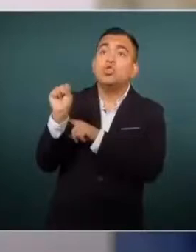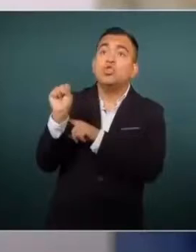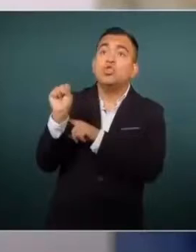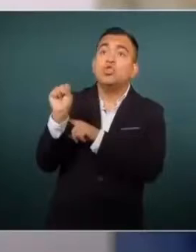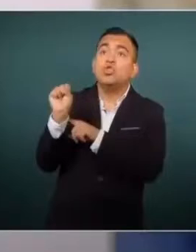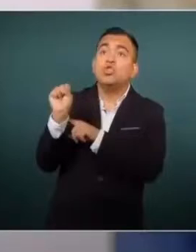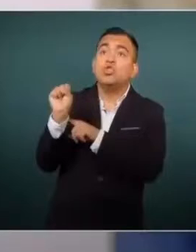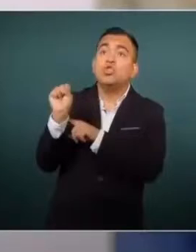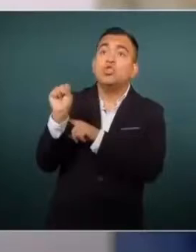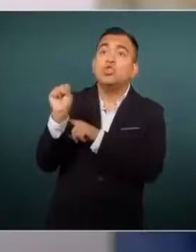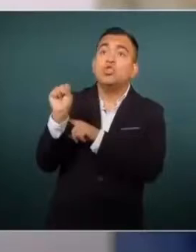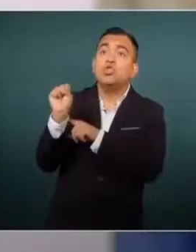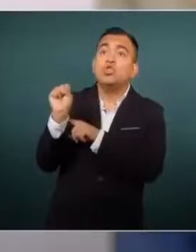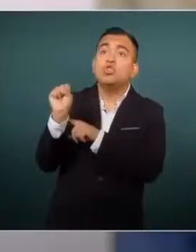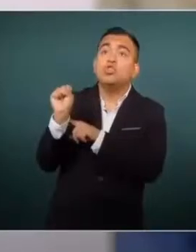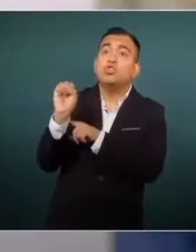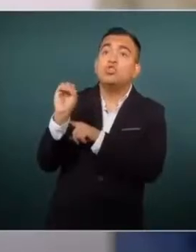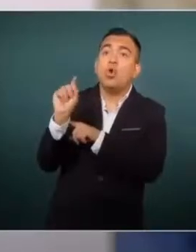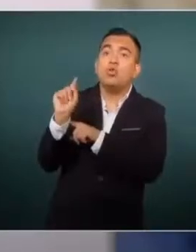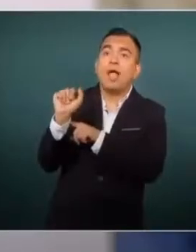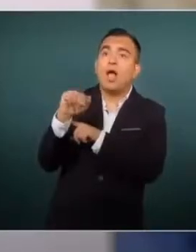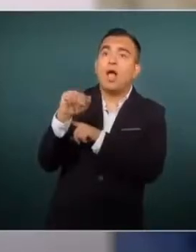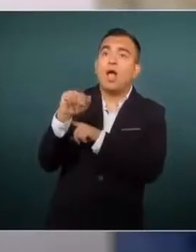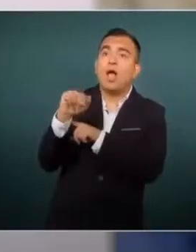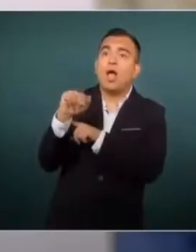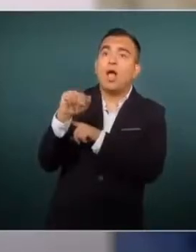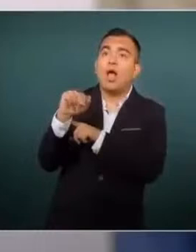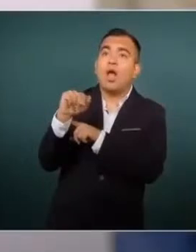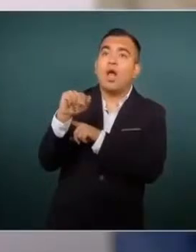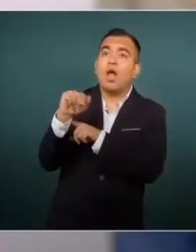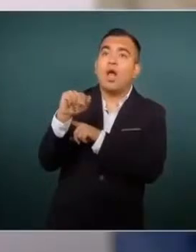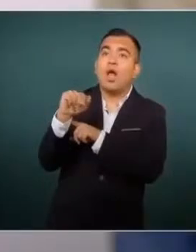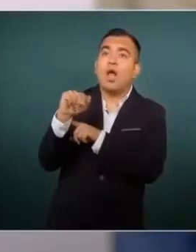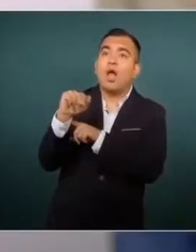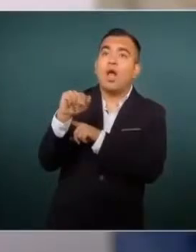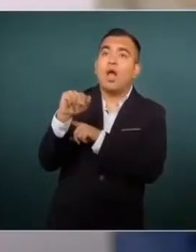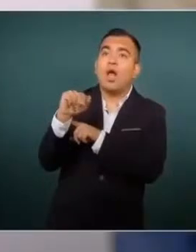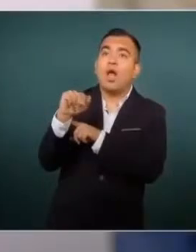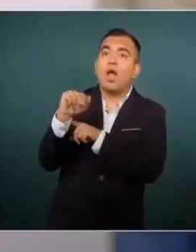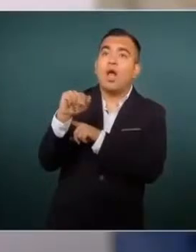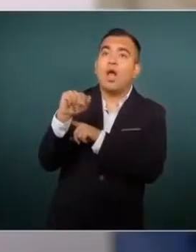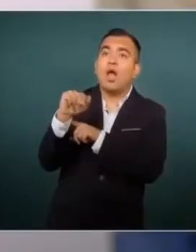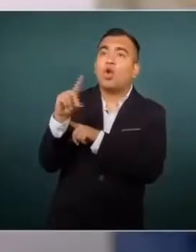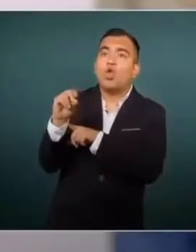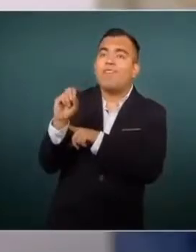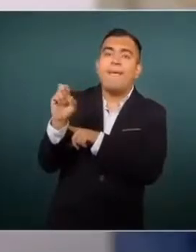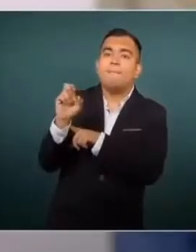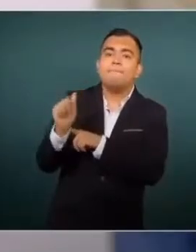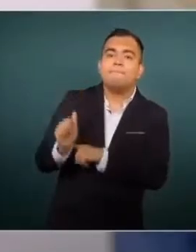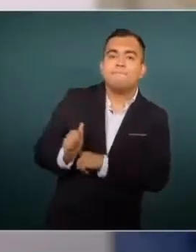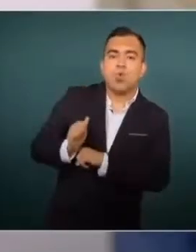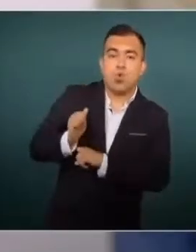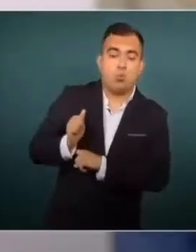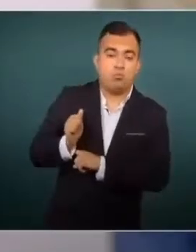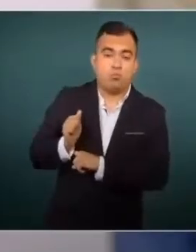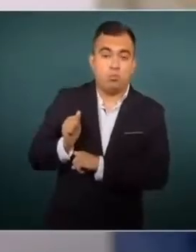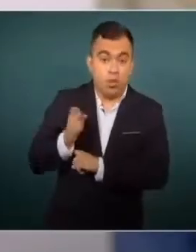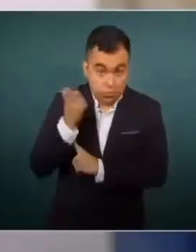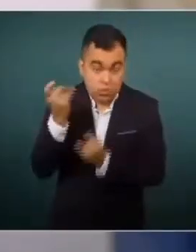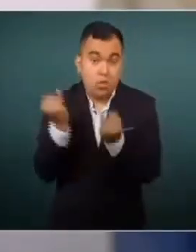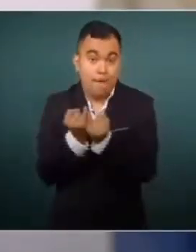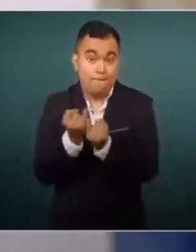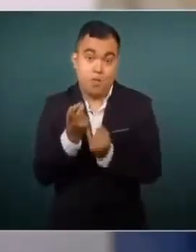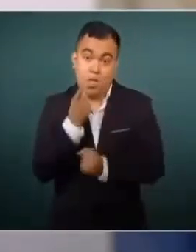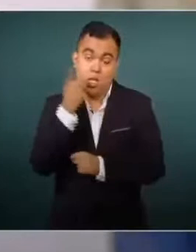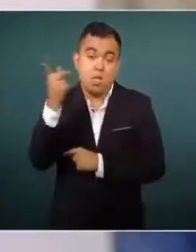I guess, the president, right? Dicho Or cúpula of power. esto, también responsabilizó al